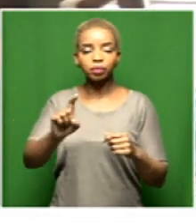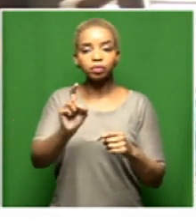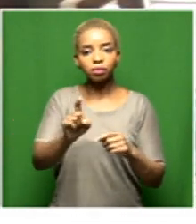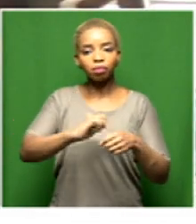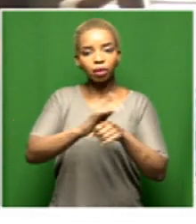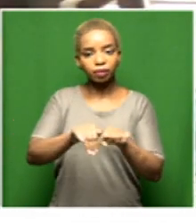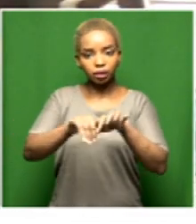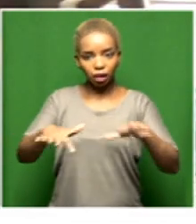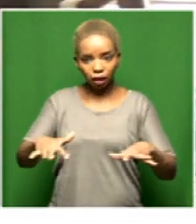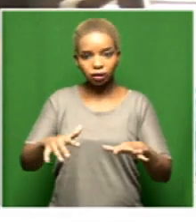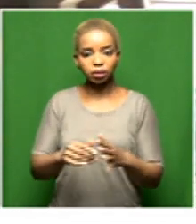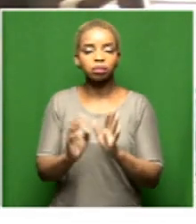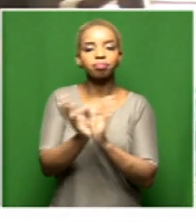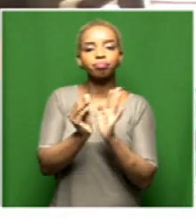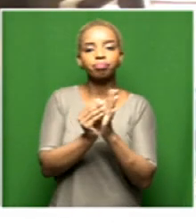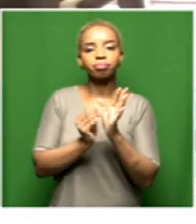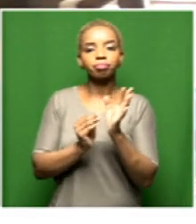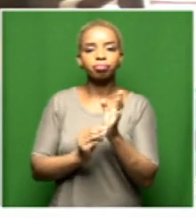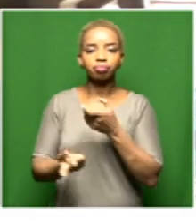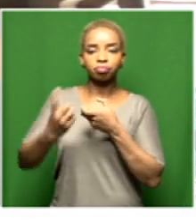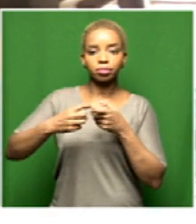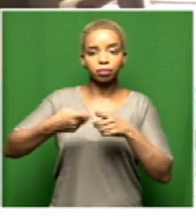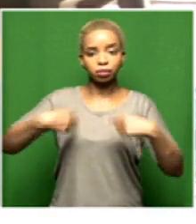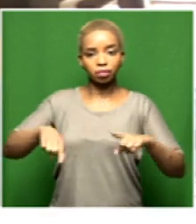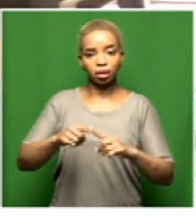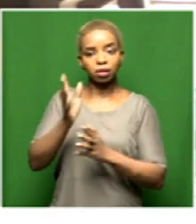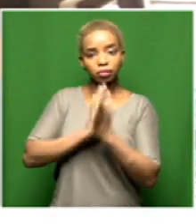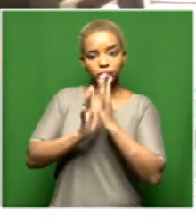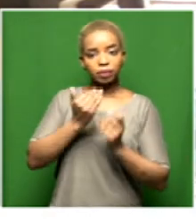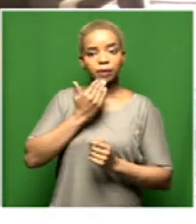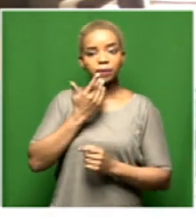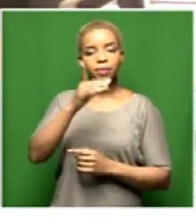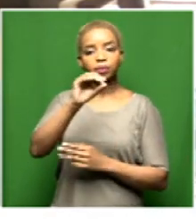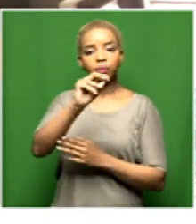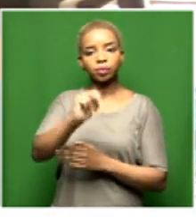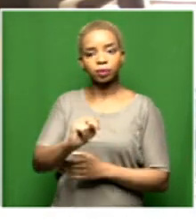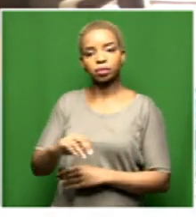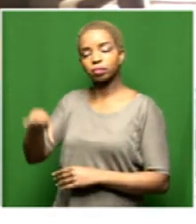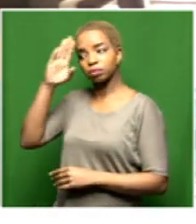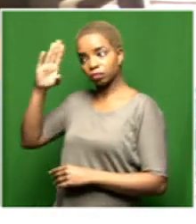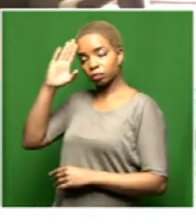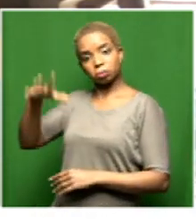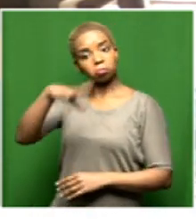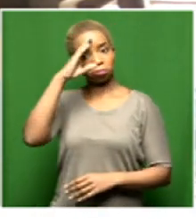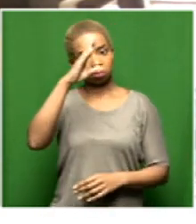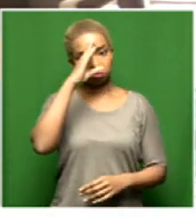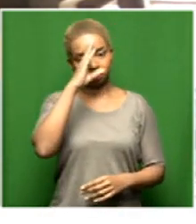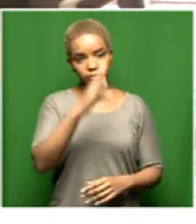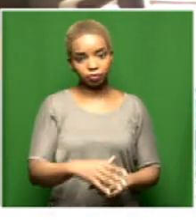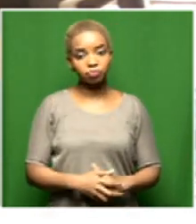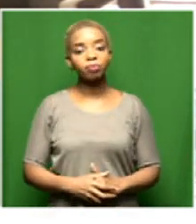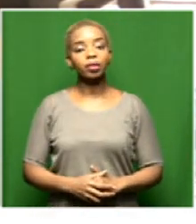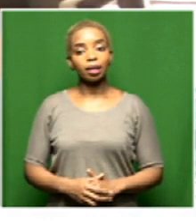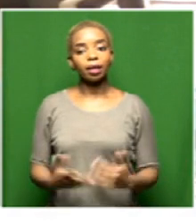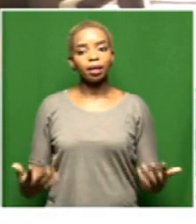Robertson. Dawn, a very good morning to you. Welcome to Morning Live. Good morning, and thanks for having Constitution Hill with you this morning. It's an absolute pleasure,